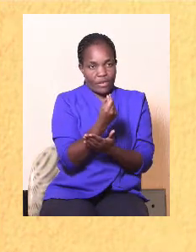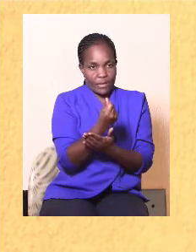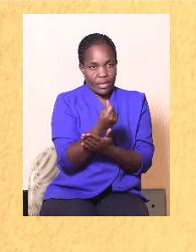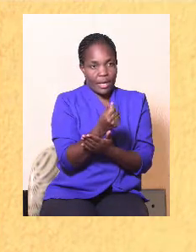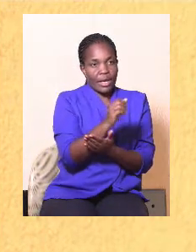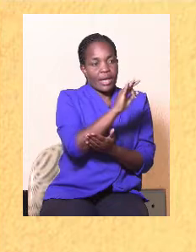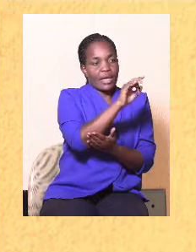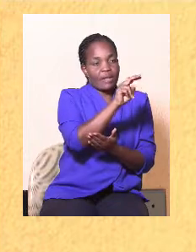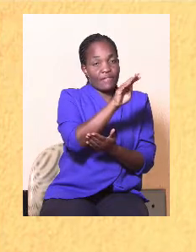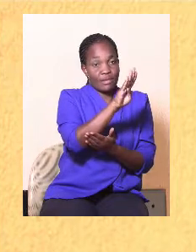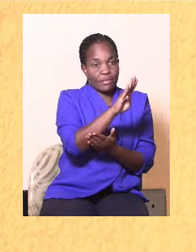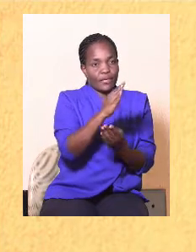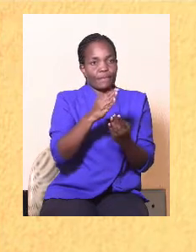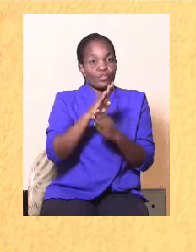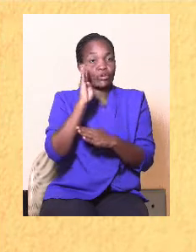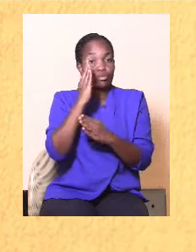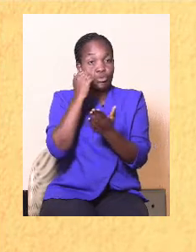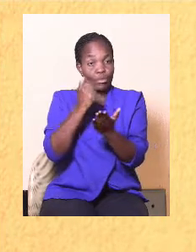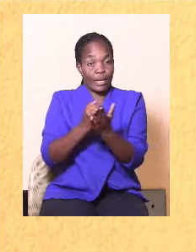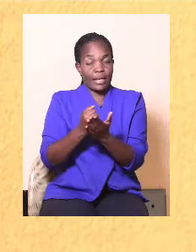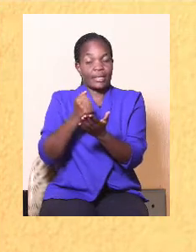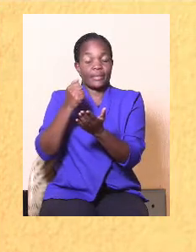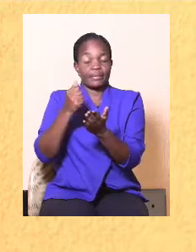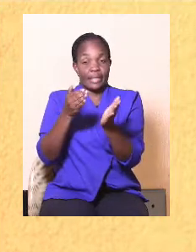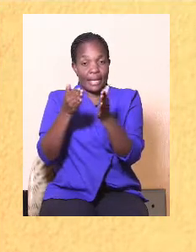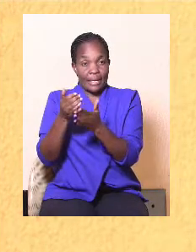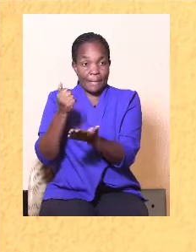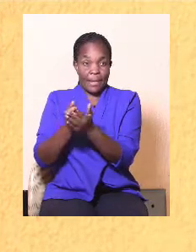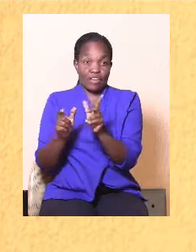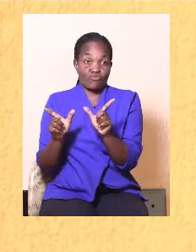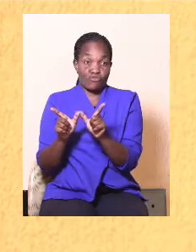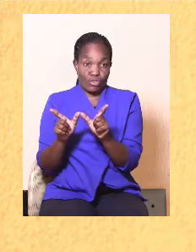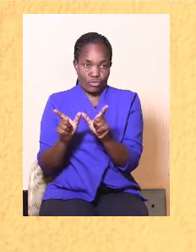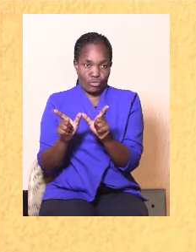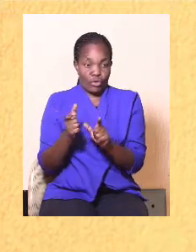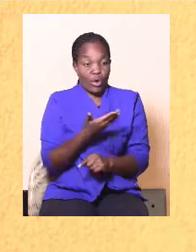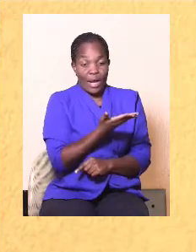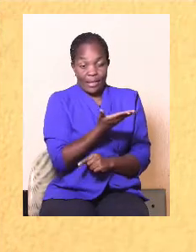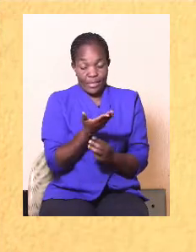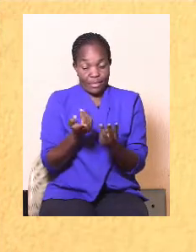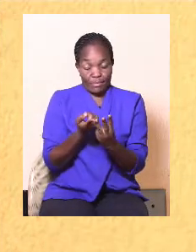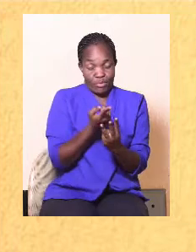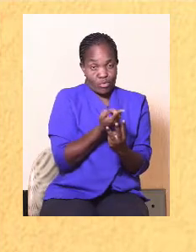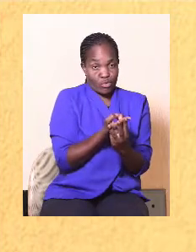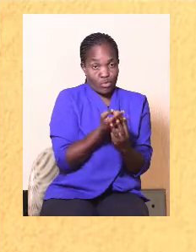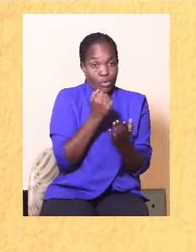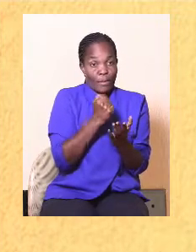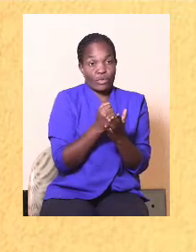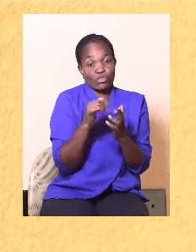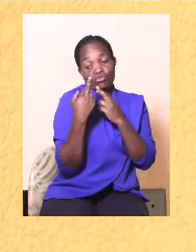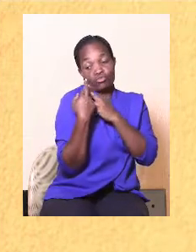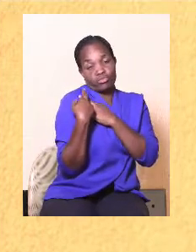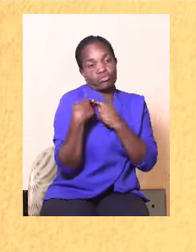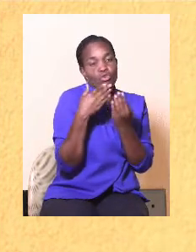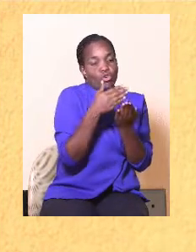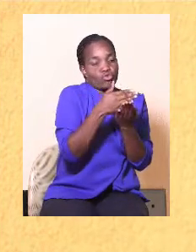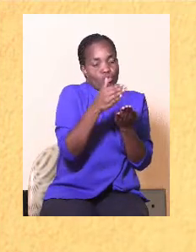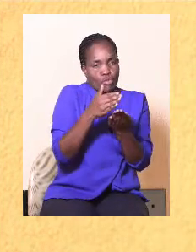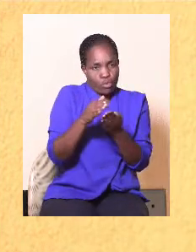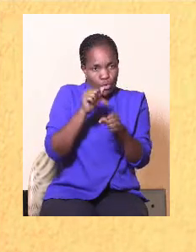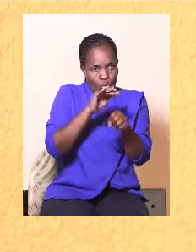Namibia, Standard Bank Namibia, and Bank Windhoek. Those are the three banks that are going to roll out the